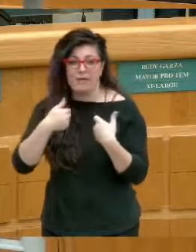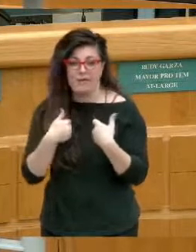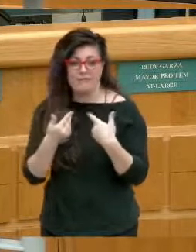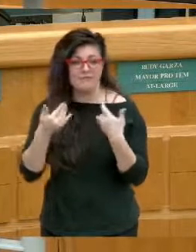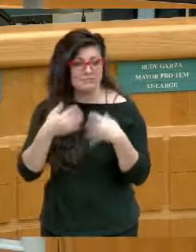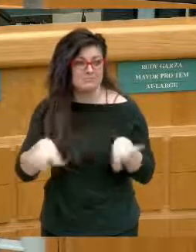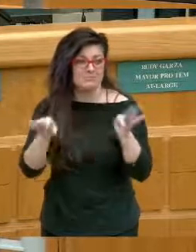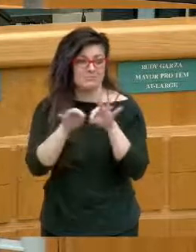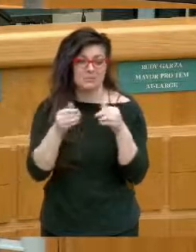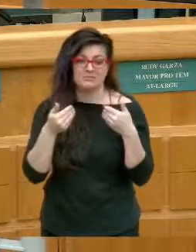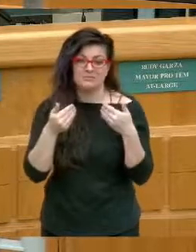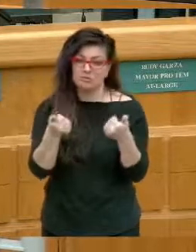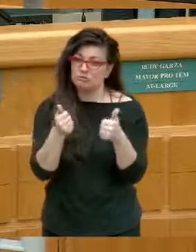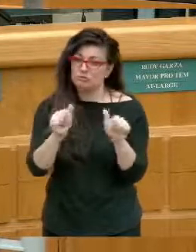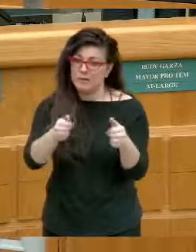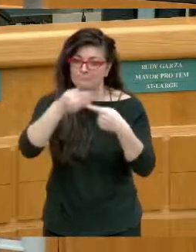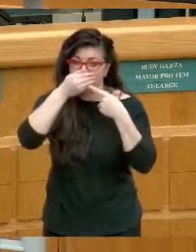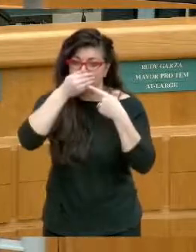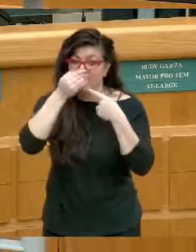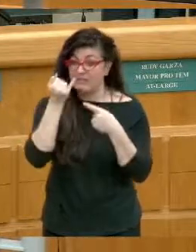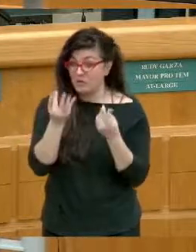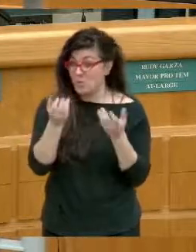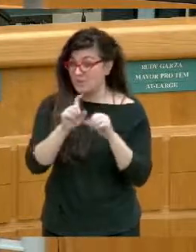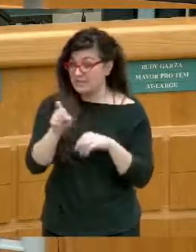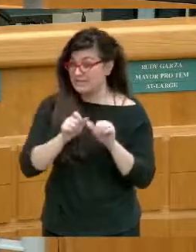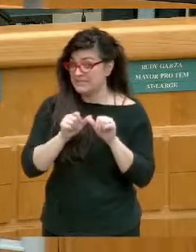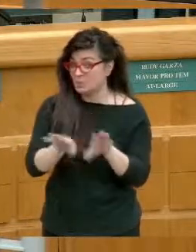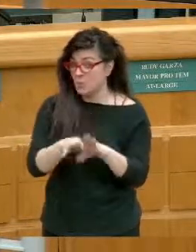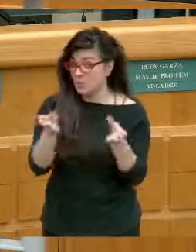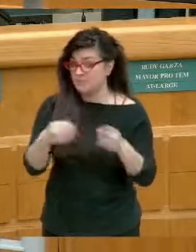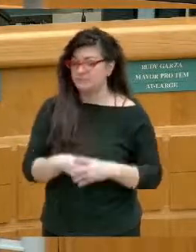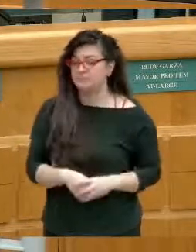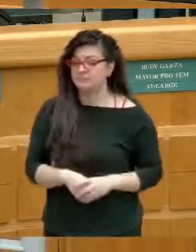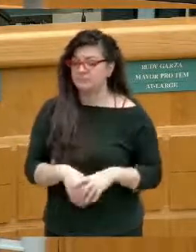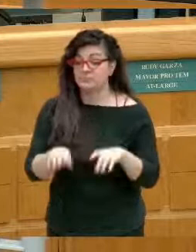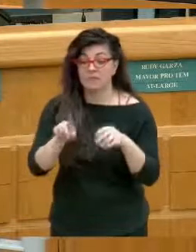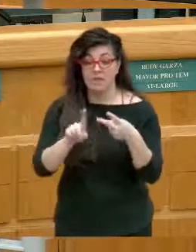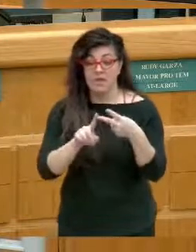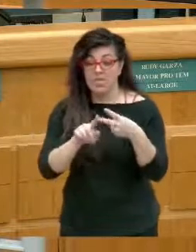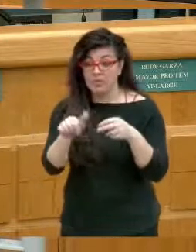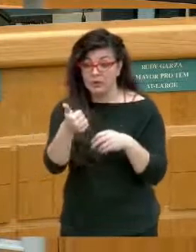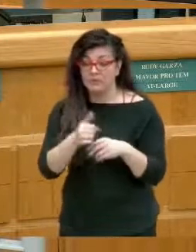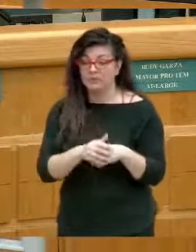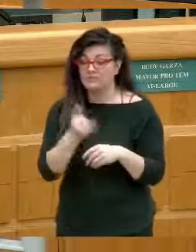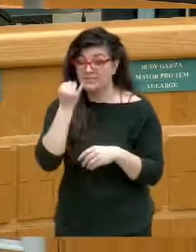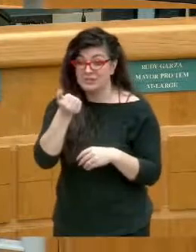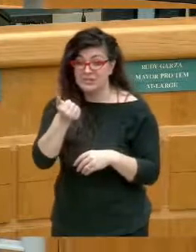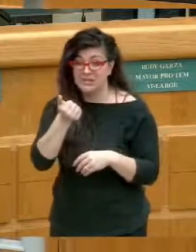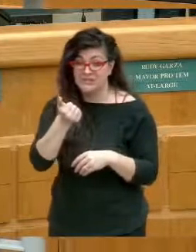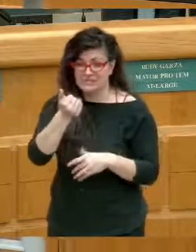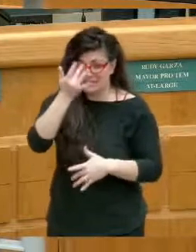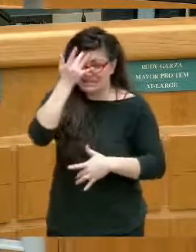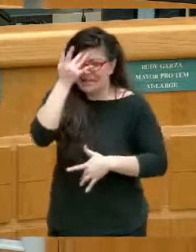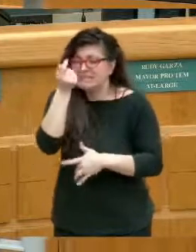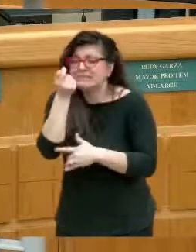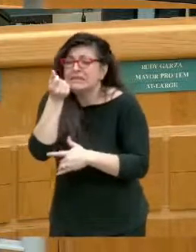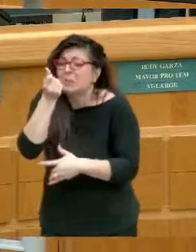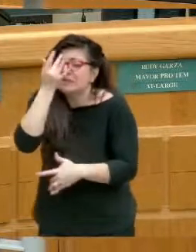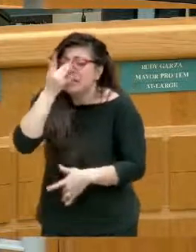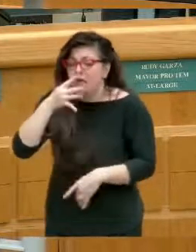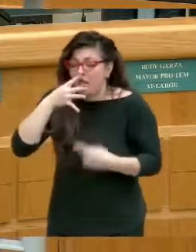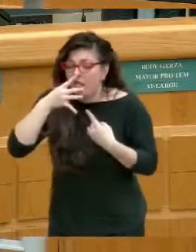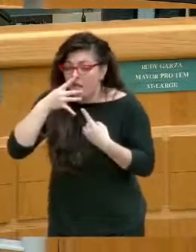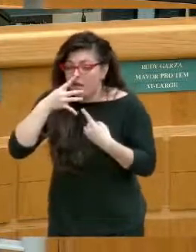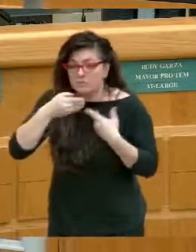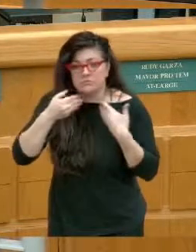keep us open in Texas. Secondly, self-isolate when symptomatic. Once you have the slightest inclination that you're sick,